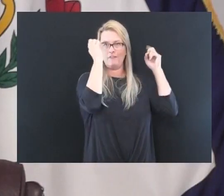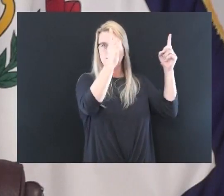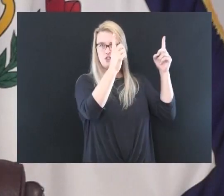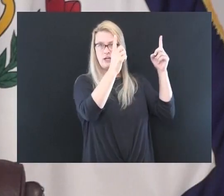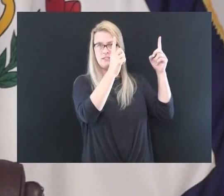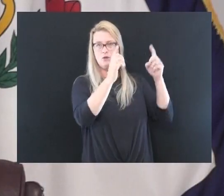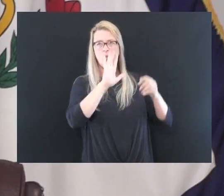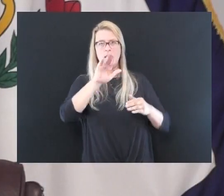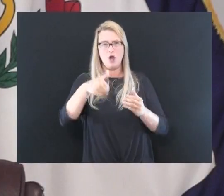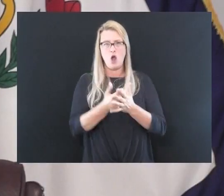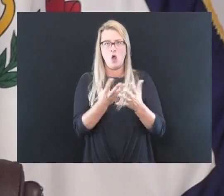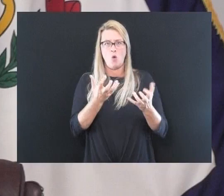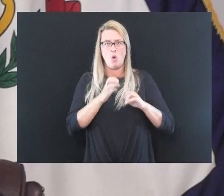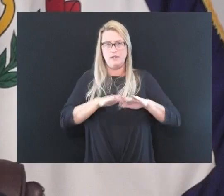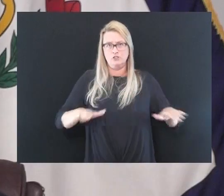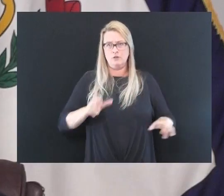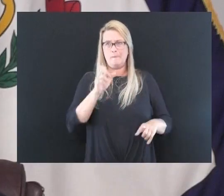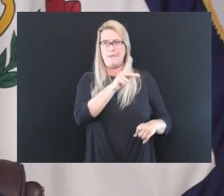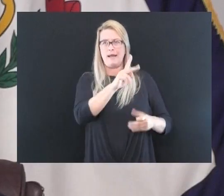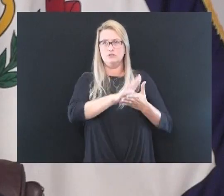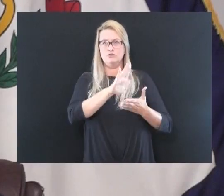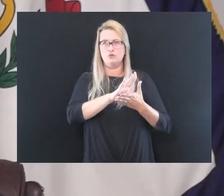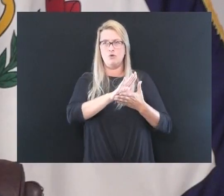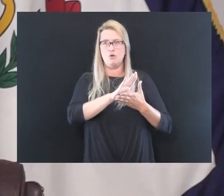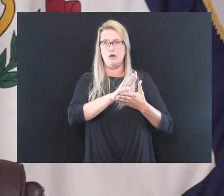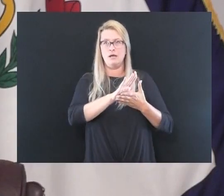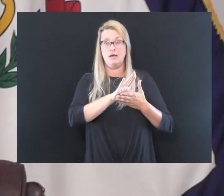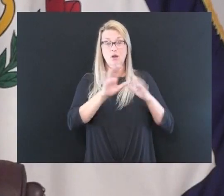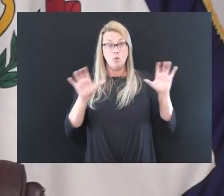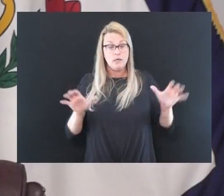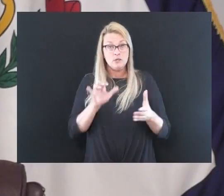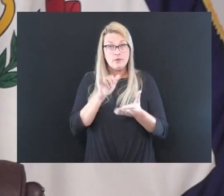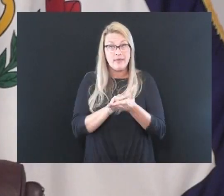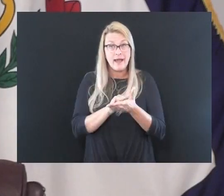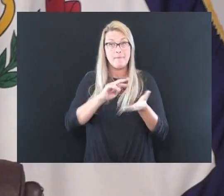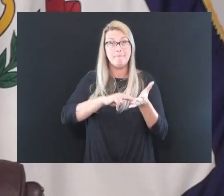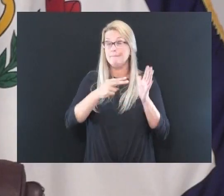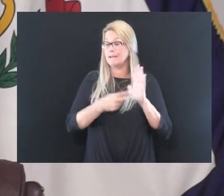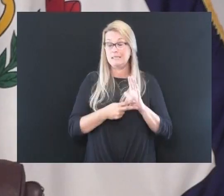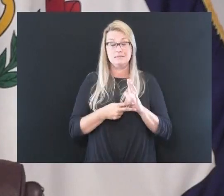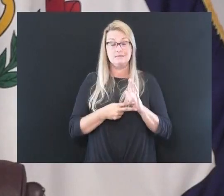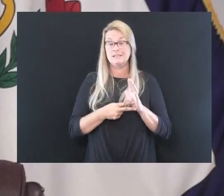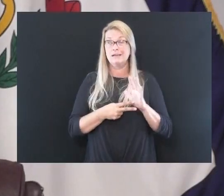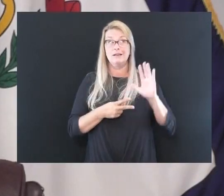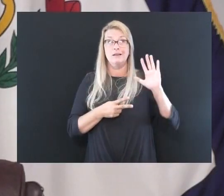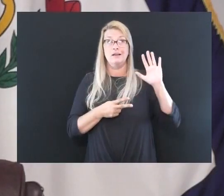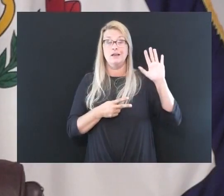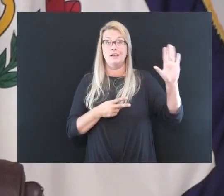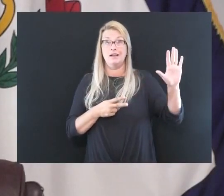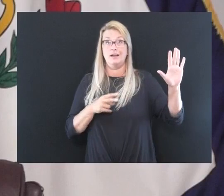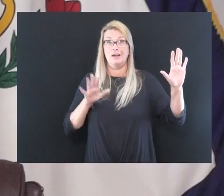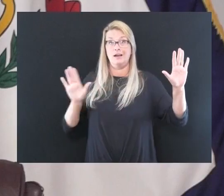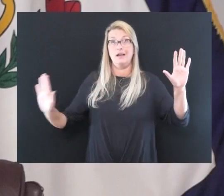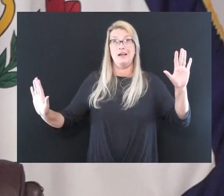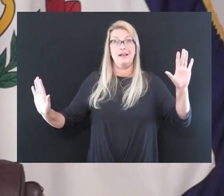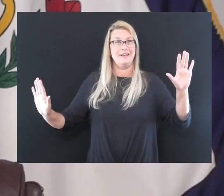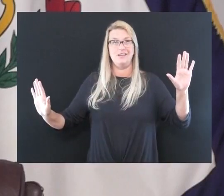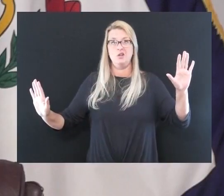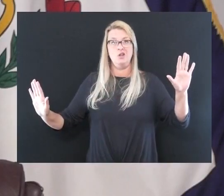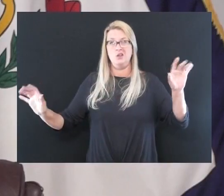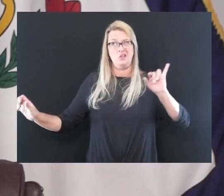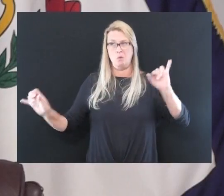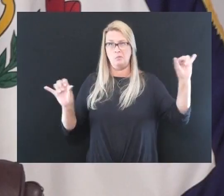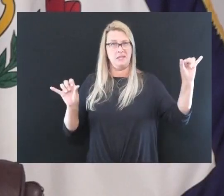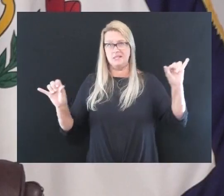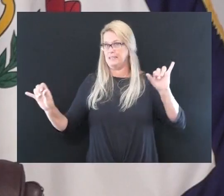be back in school, you know, and in doing that, you're going to have a different, if you have complete